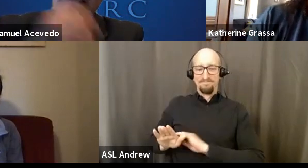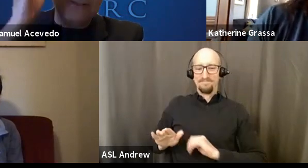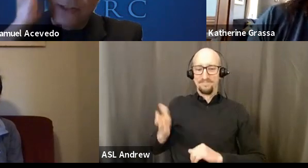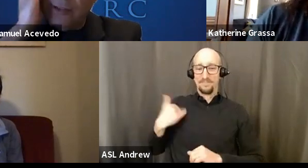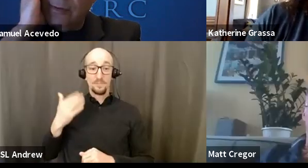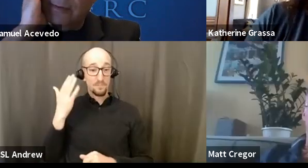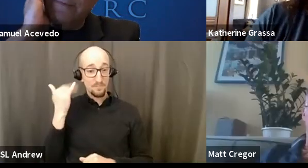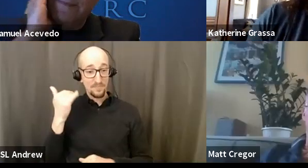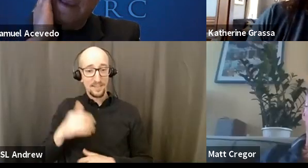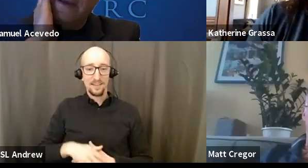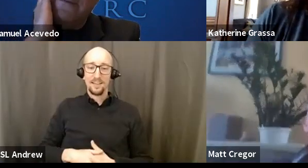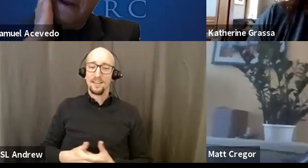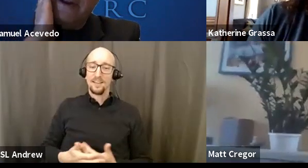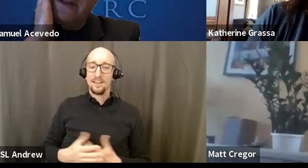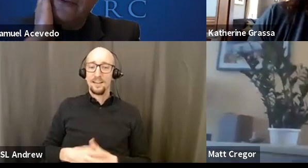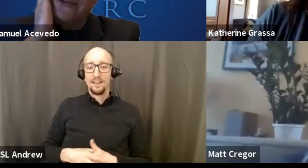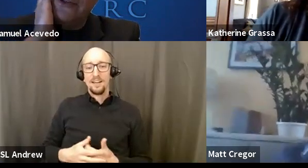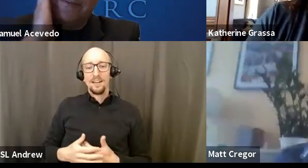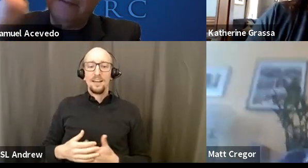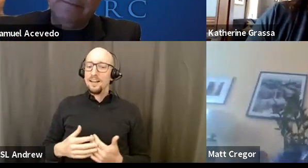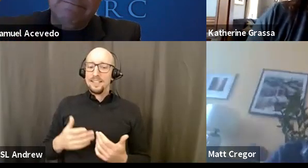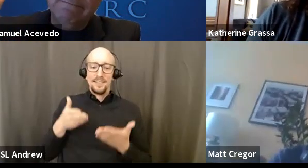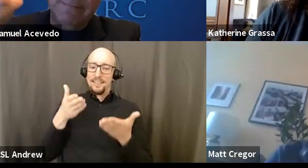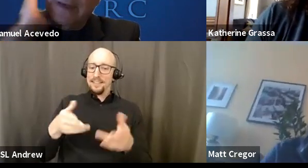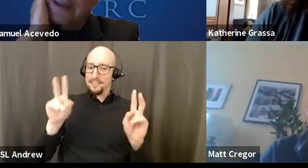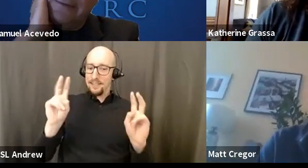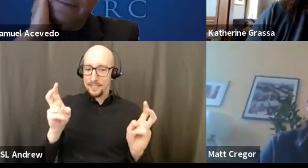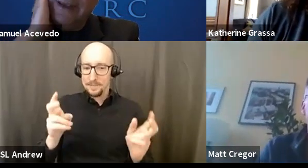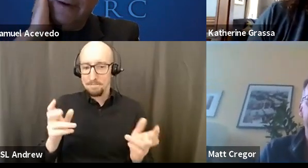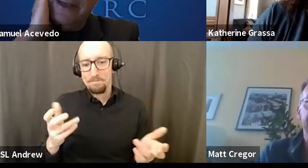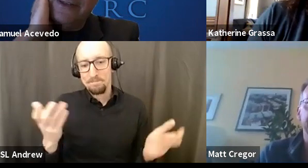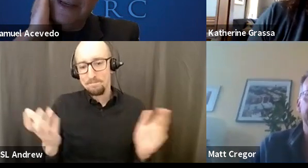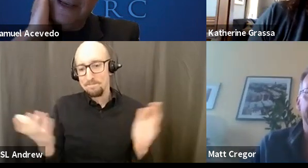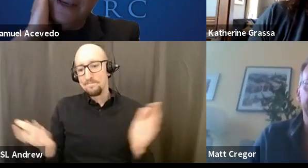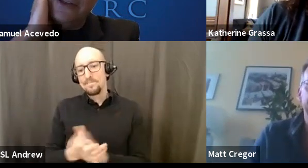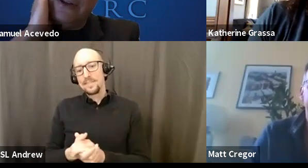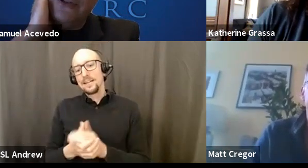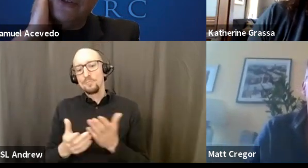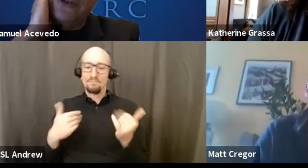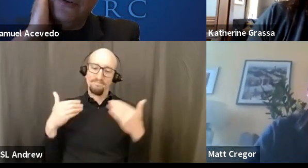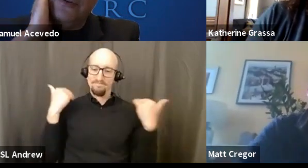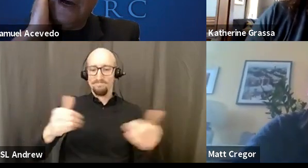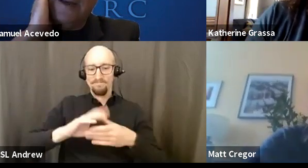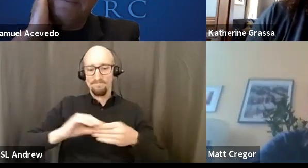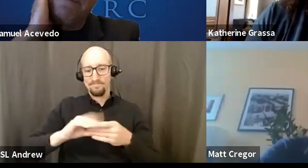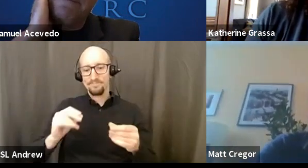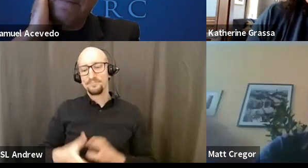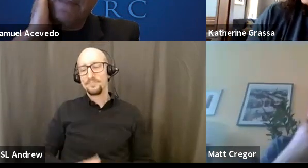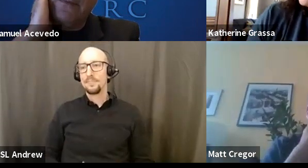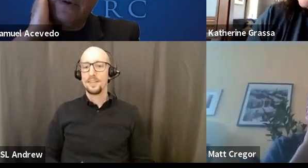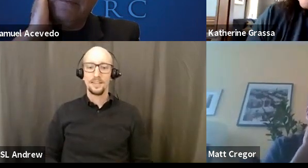I guess it's just very close to, but oh, here it is. So close